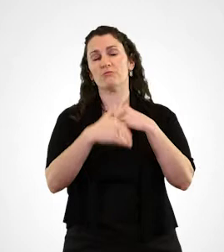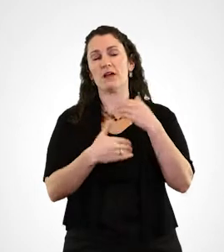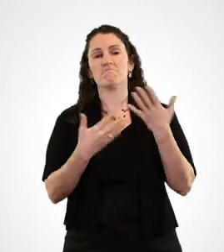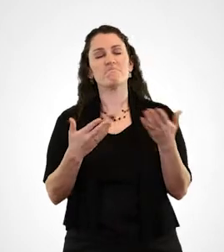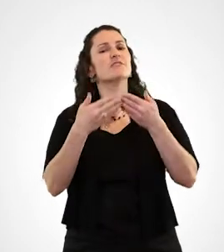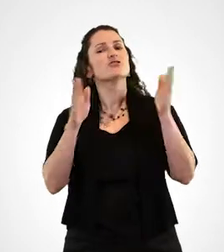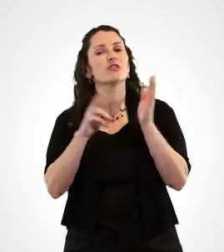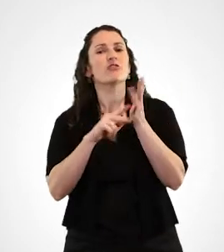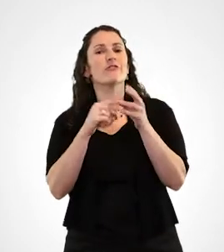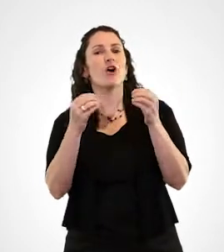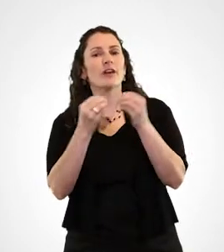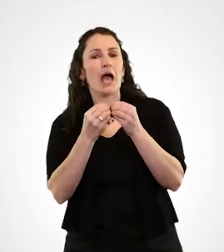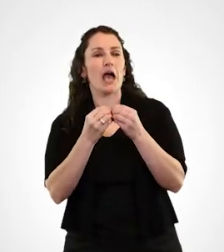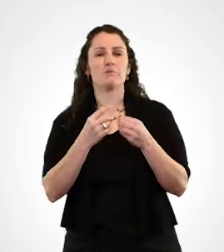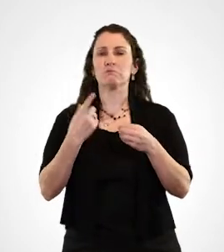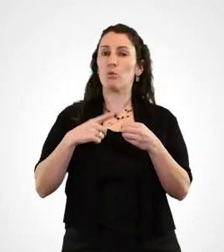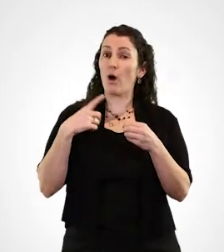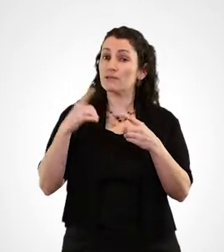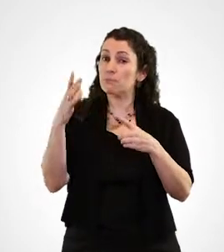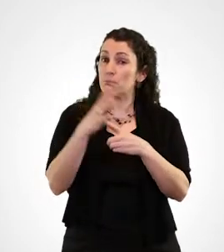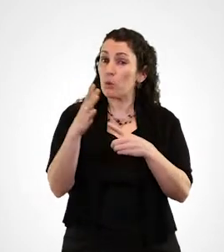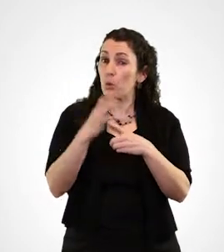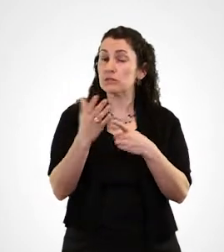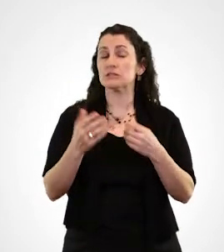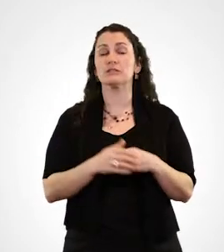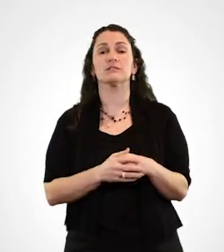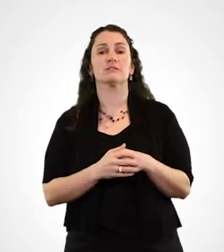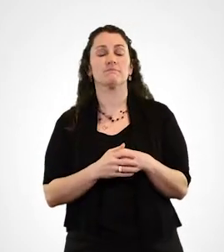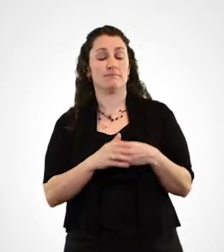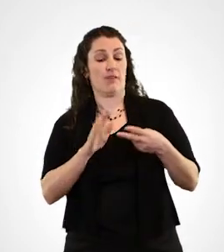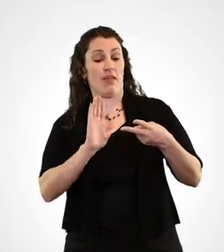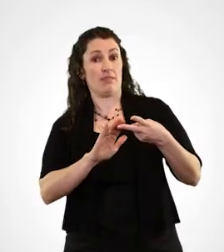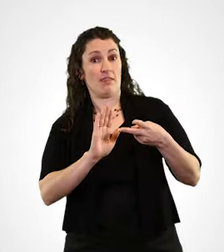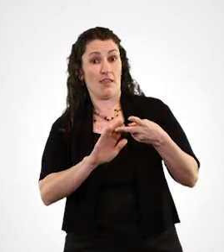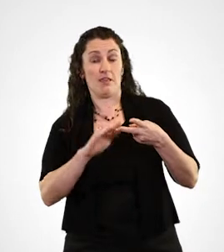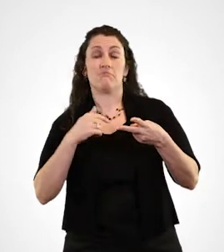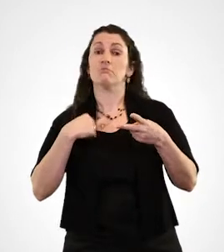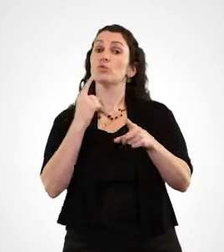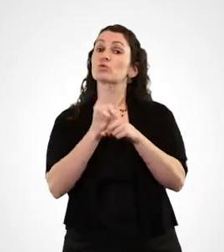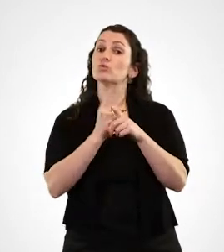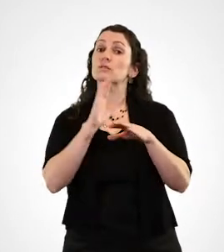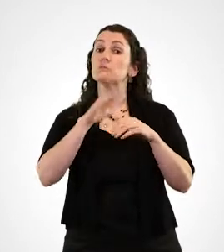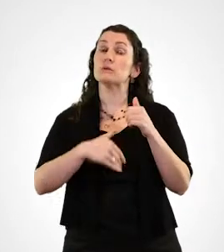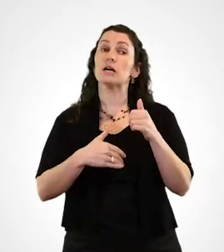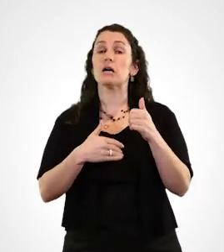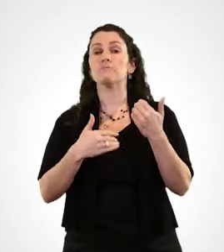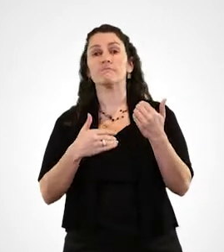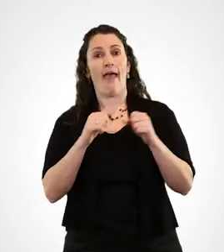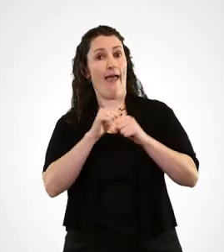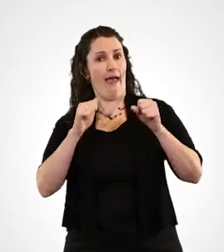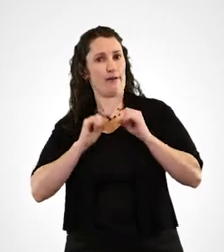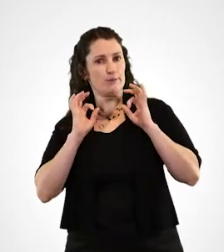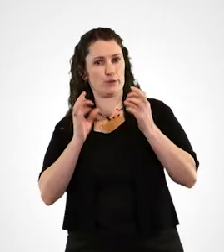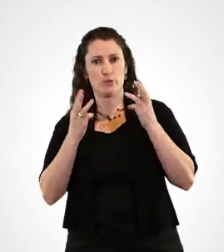was on general ideas about vocabulary and why it's important. Then I talked about our